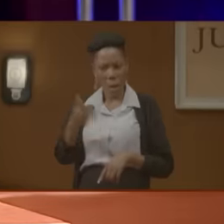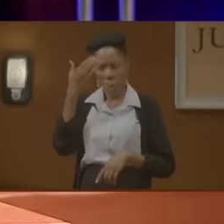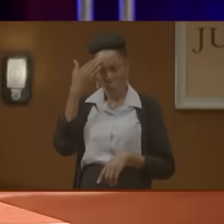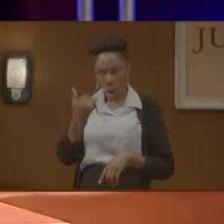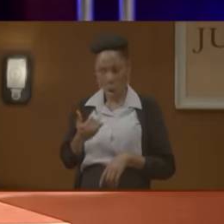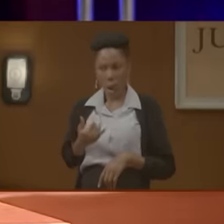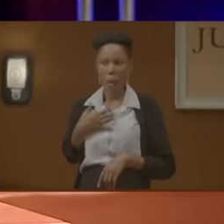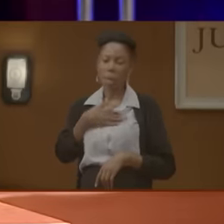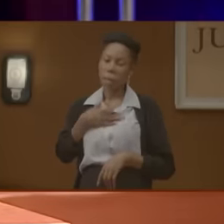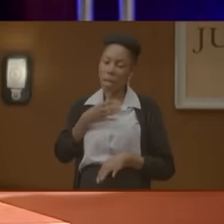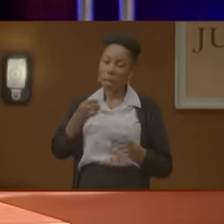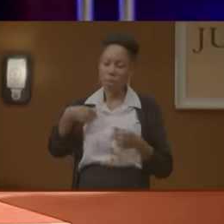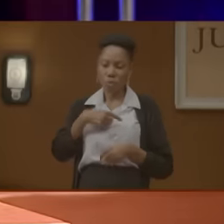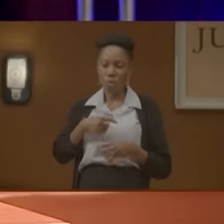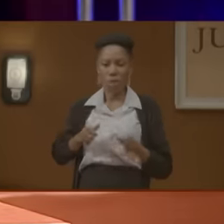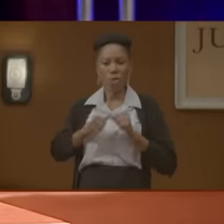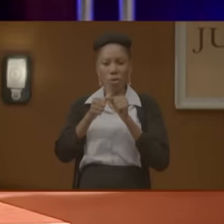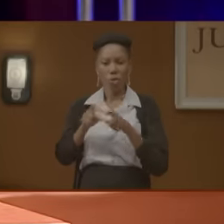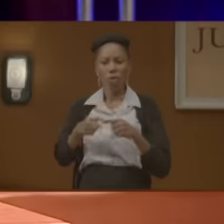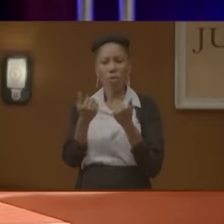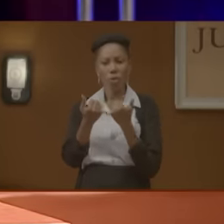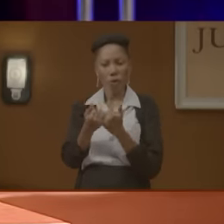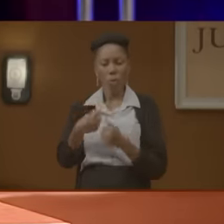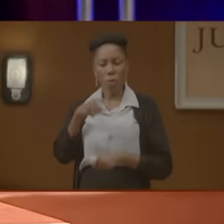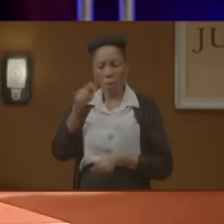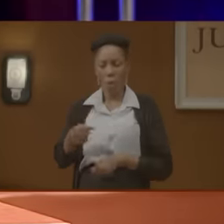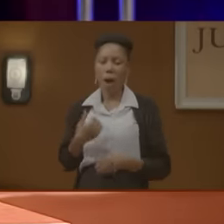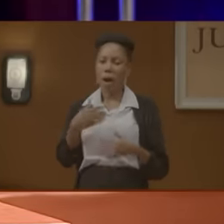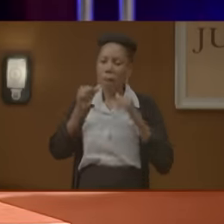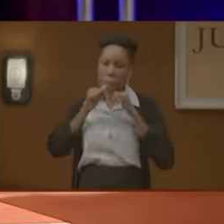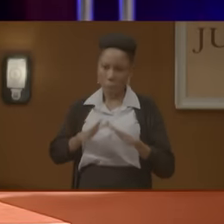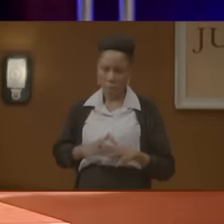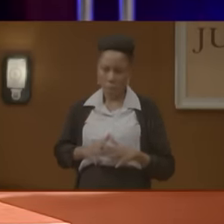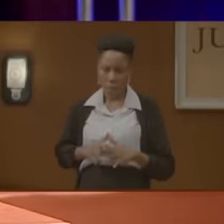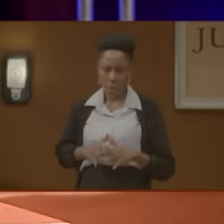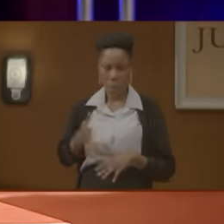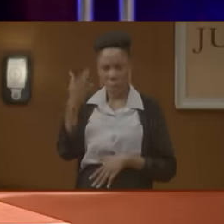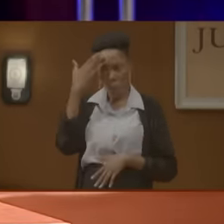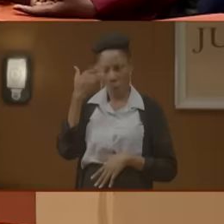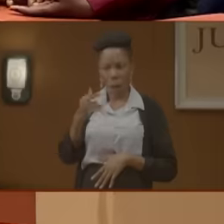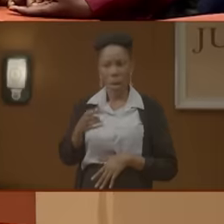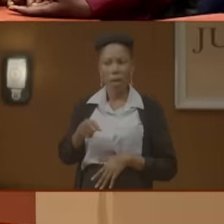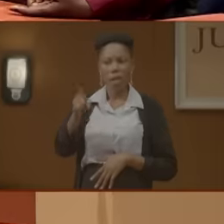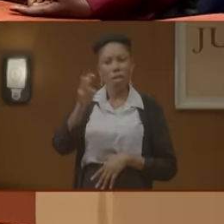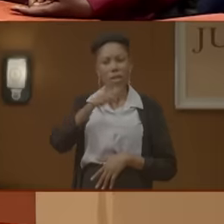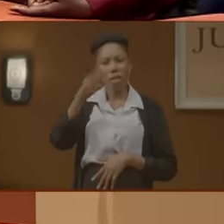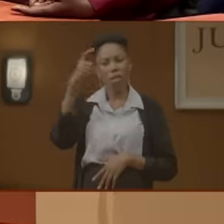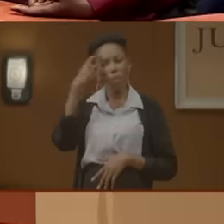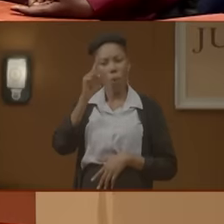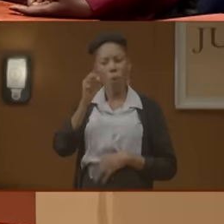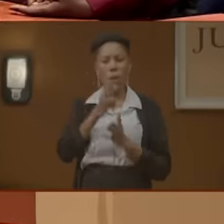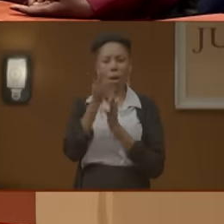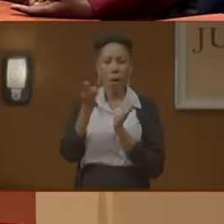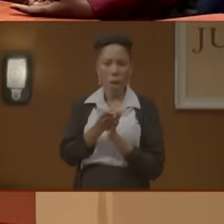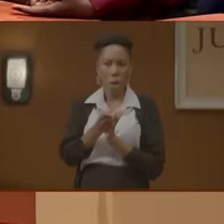have peace, let me just allow it be. Only for her one day to come in. Now, they traveled for like almost an hour trip. She came back